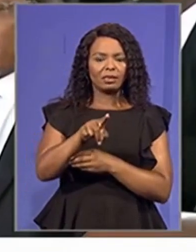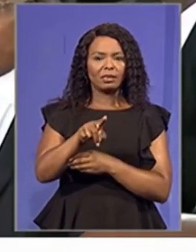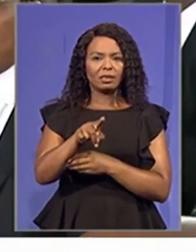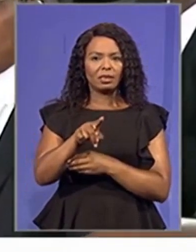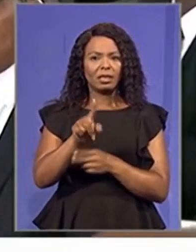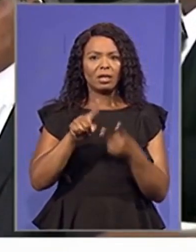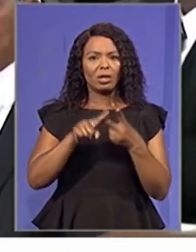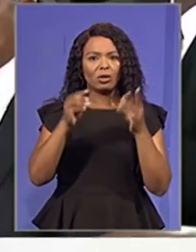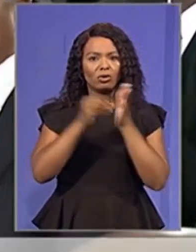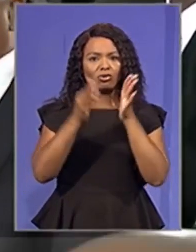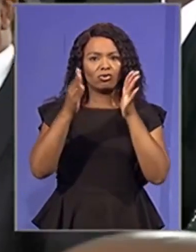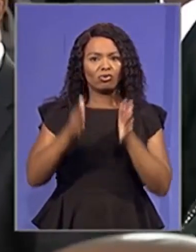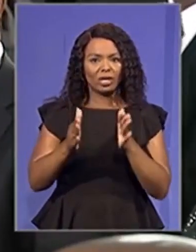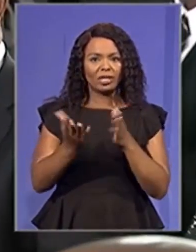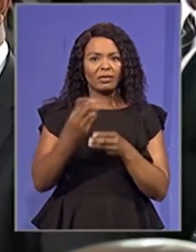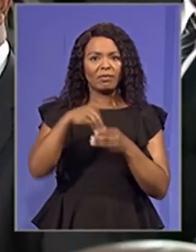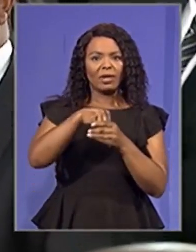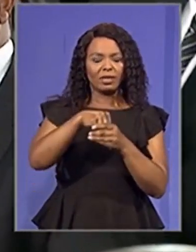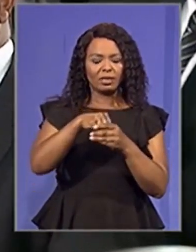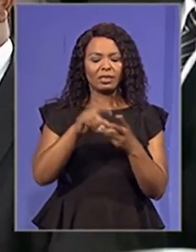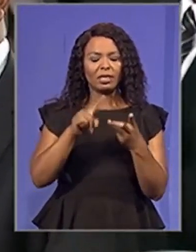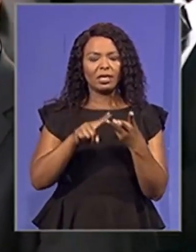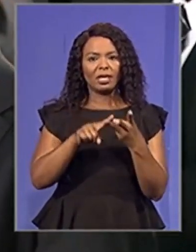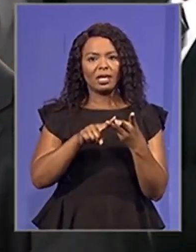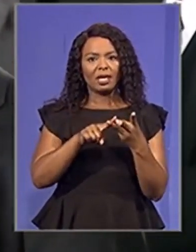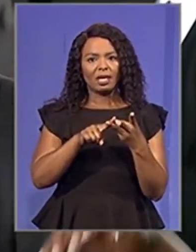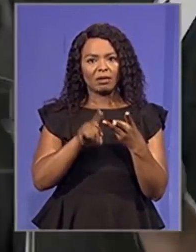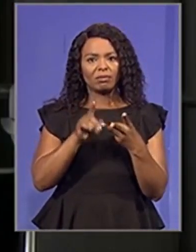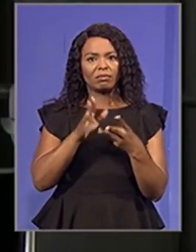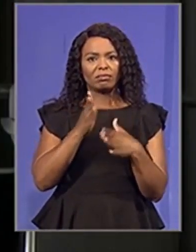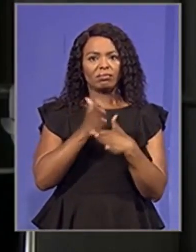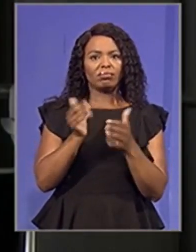Students must be part of it. Staff must be part of it.